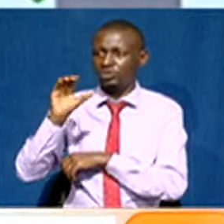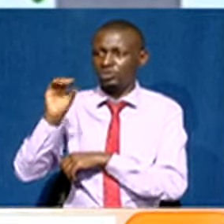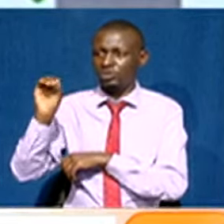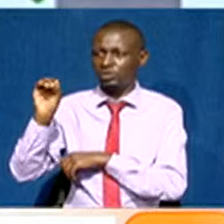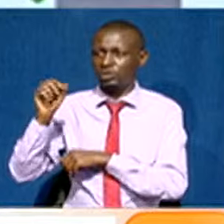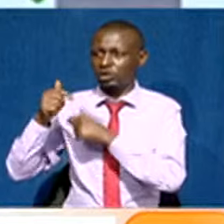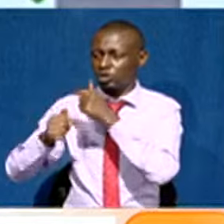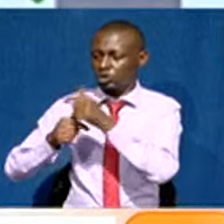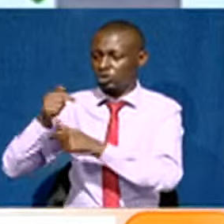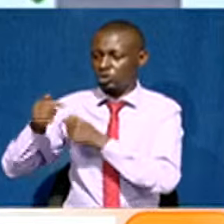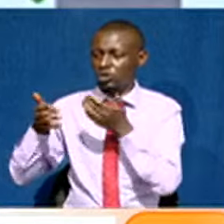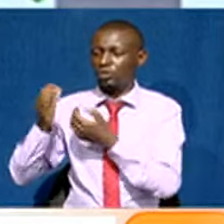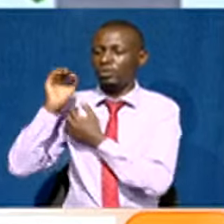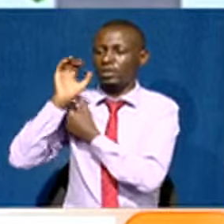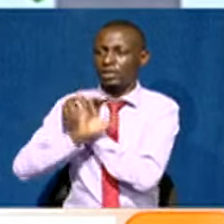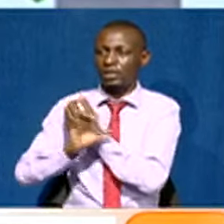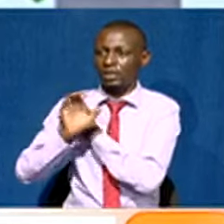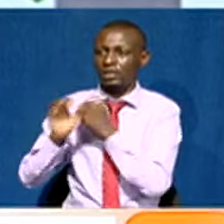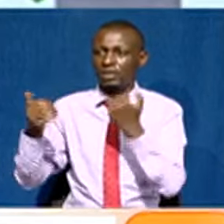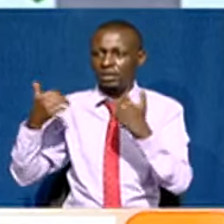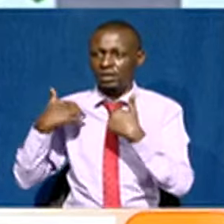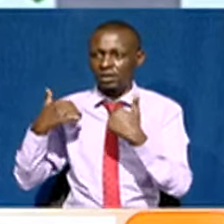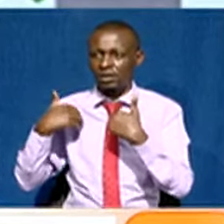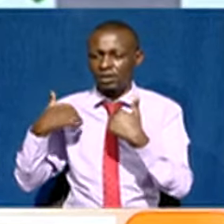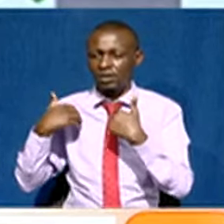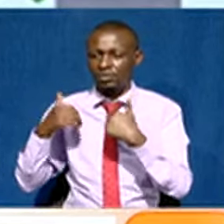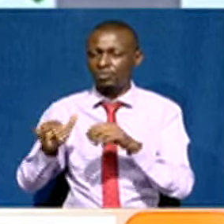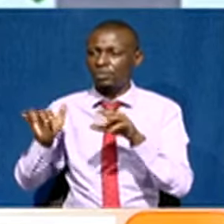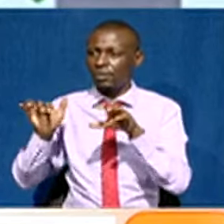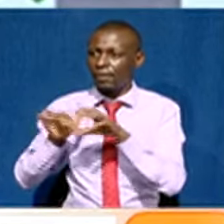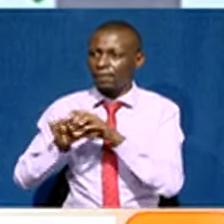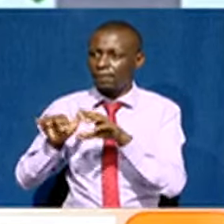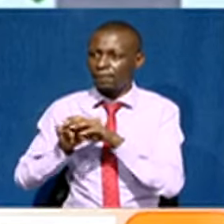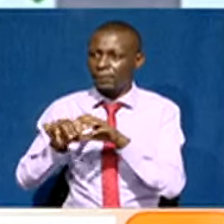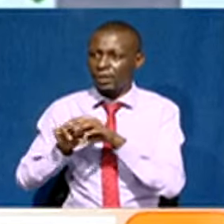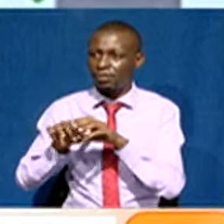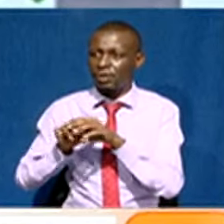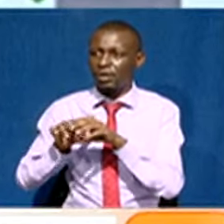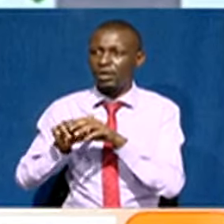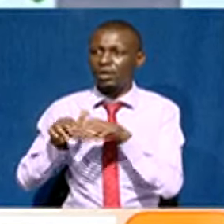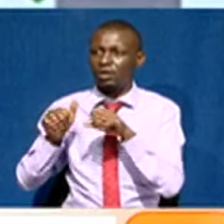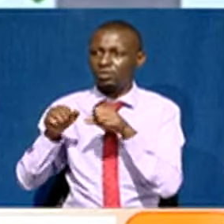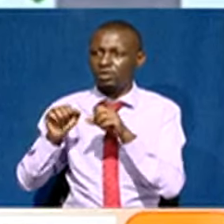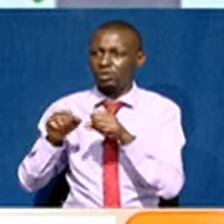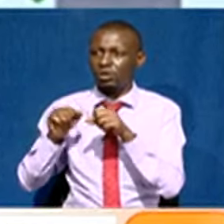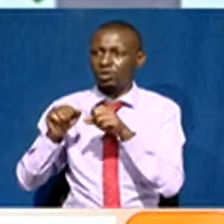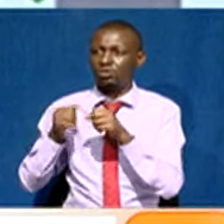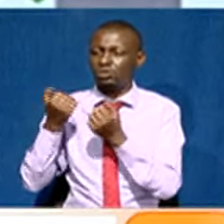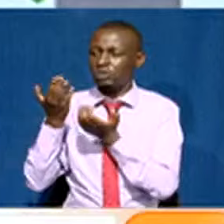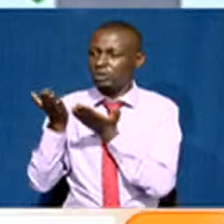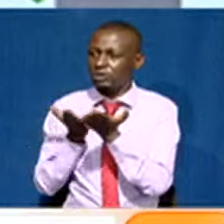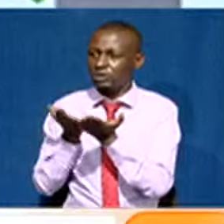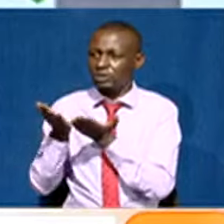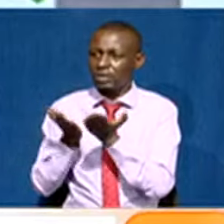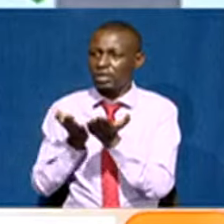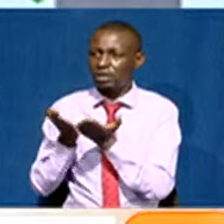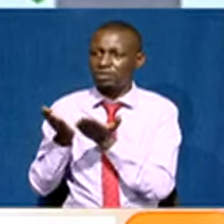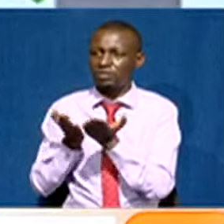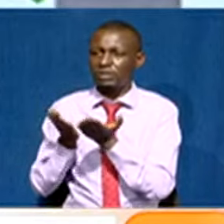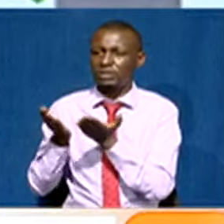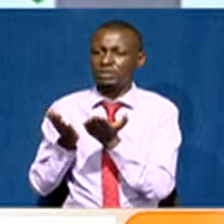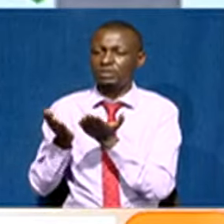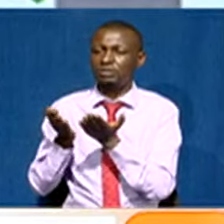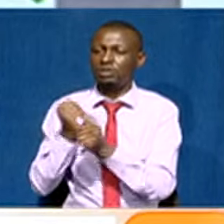years. Yeah. And now you're saying you've even got members who exit the service but continue, you know,